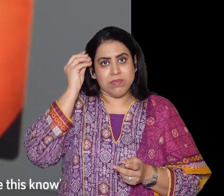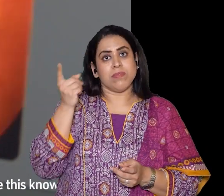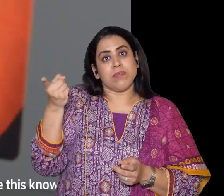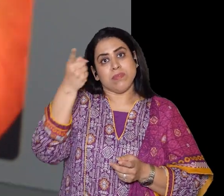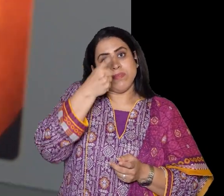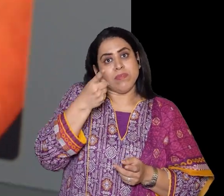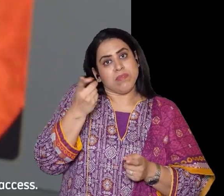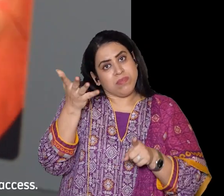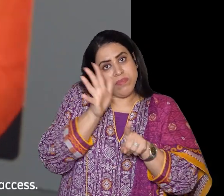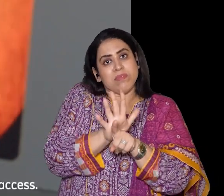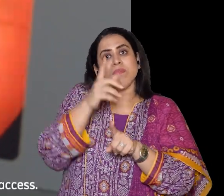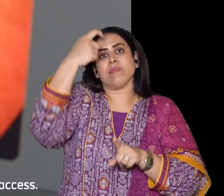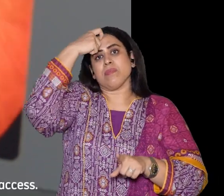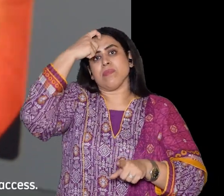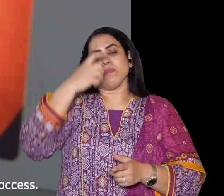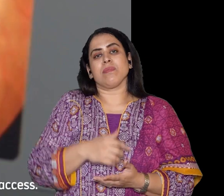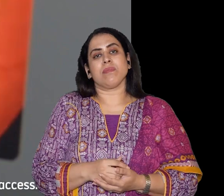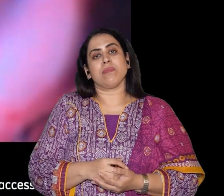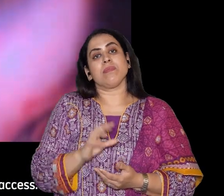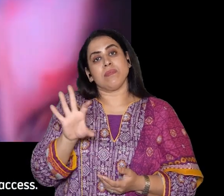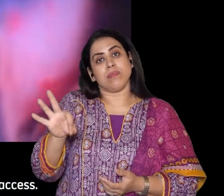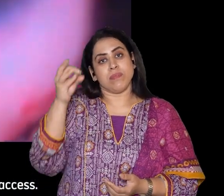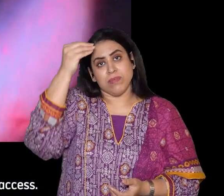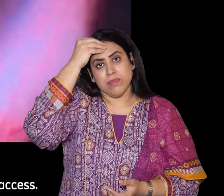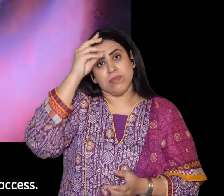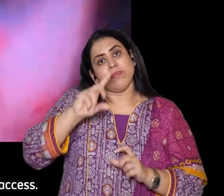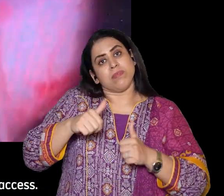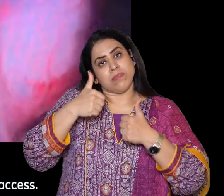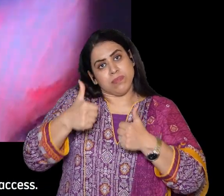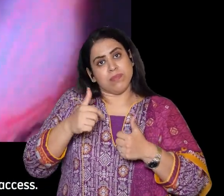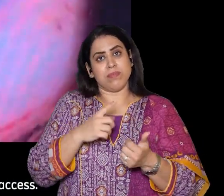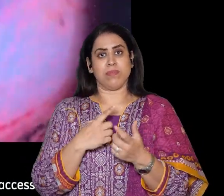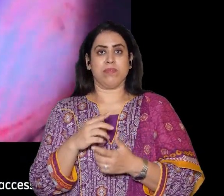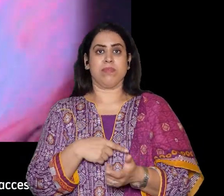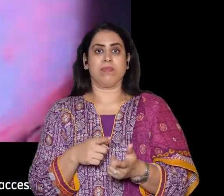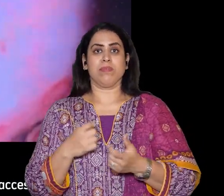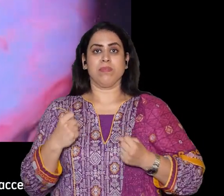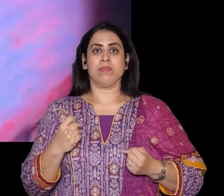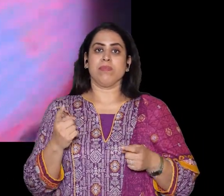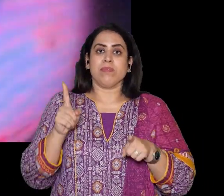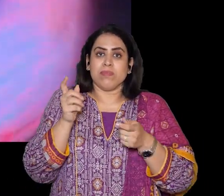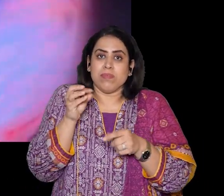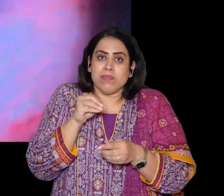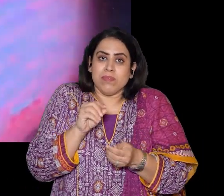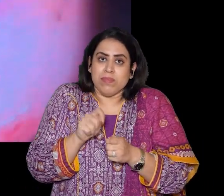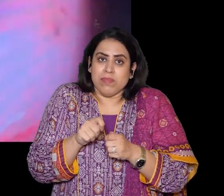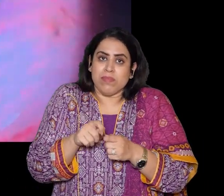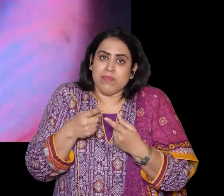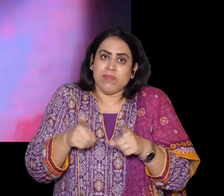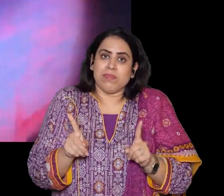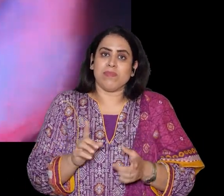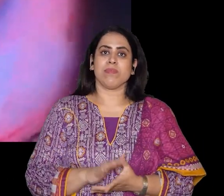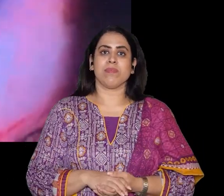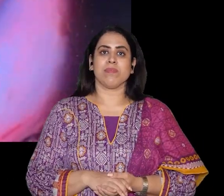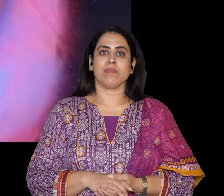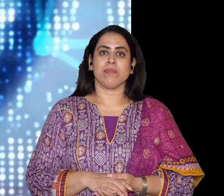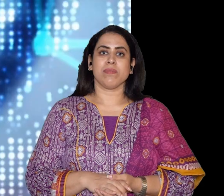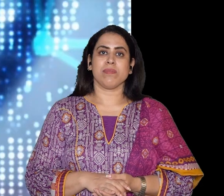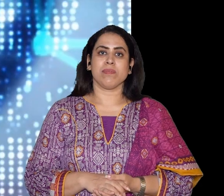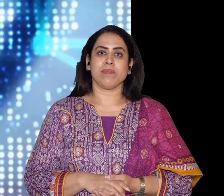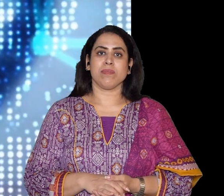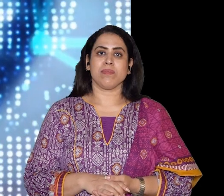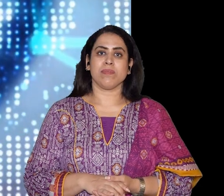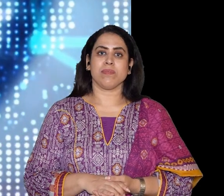this knowledge, support those affected, and advocate for better healthcare access. Together, we can make a difference.